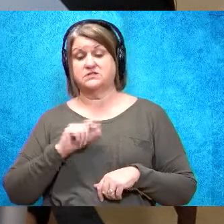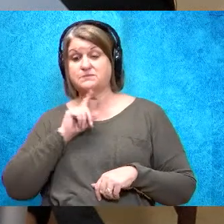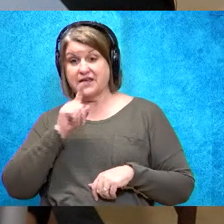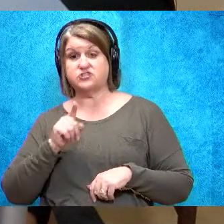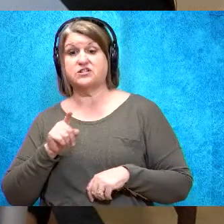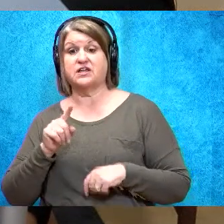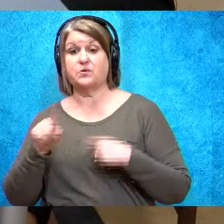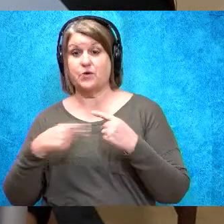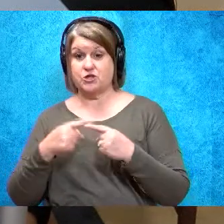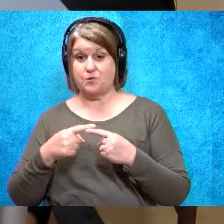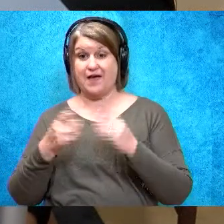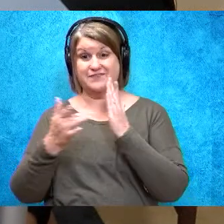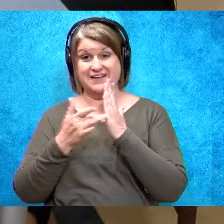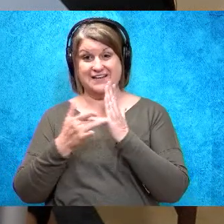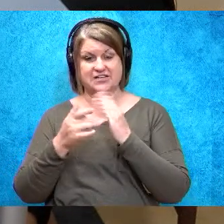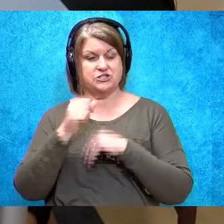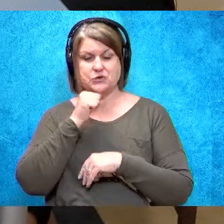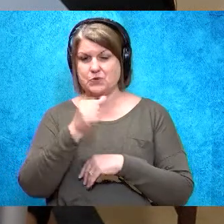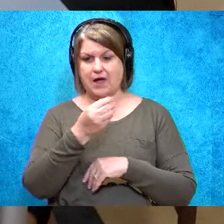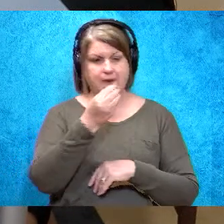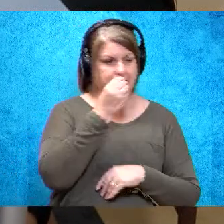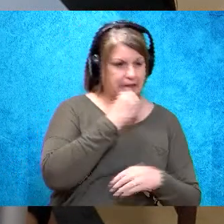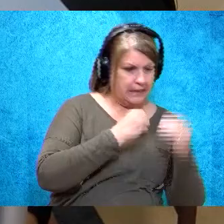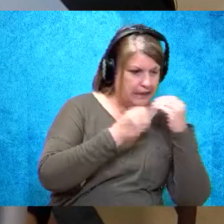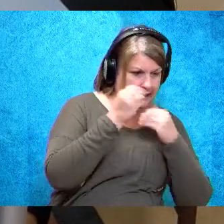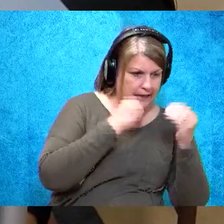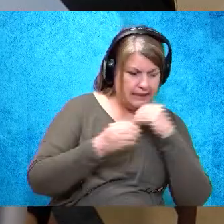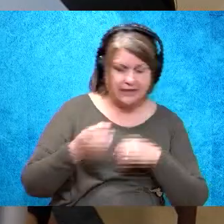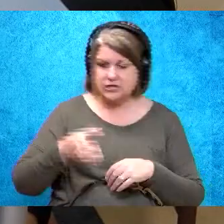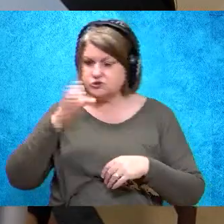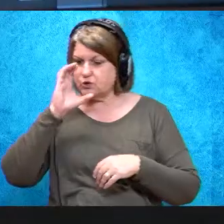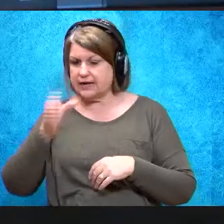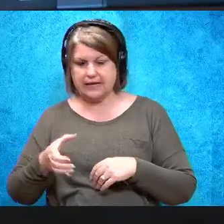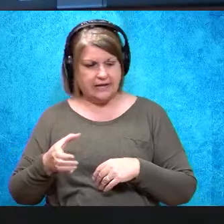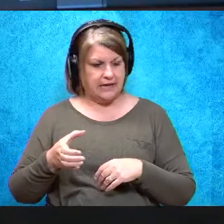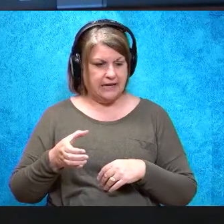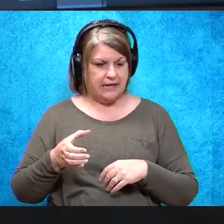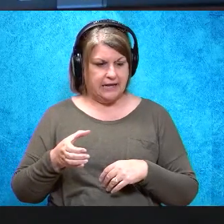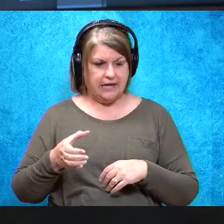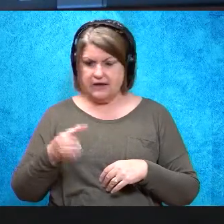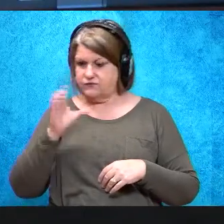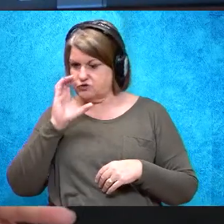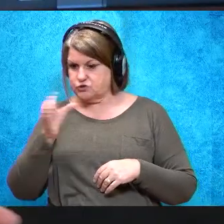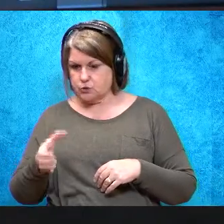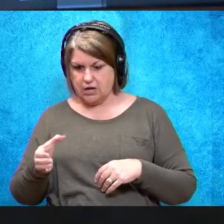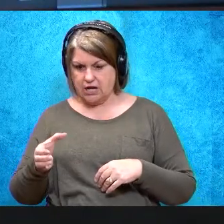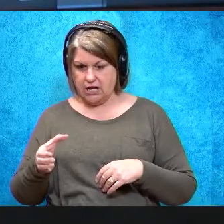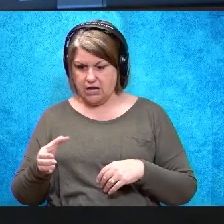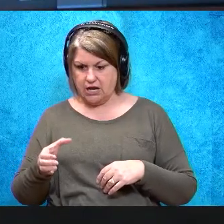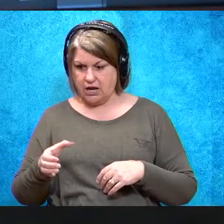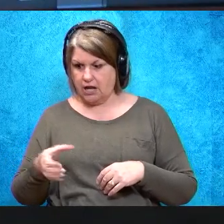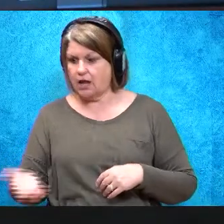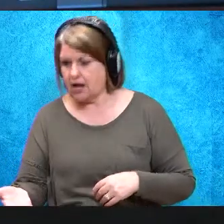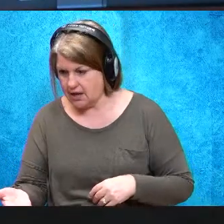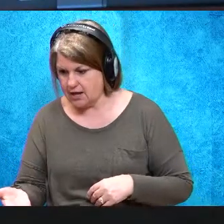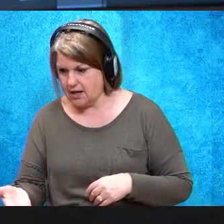and drink because, you know, if you get the food or the drink on your technology,